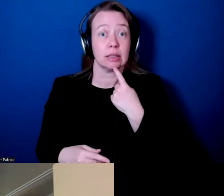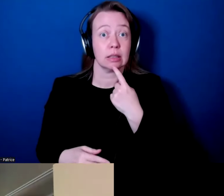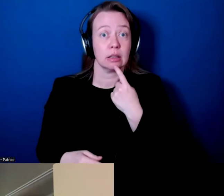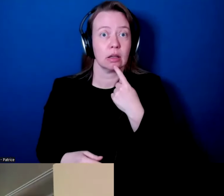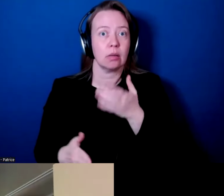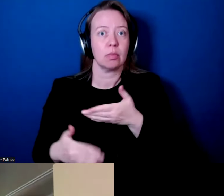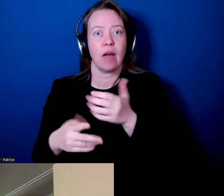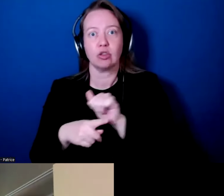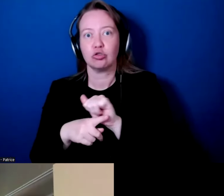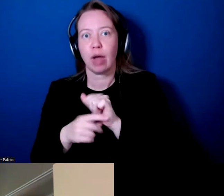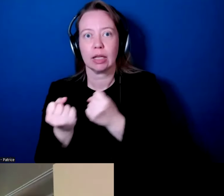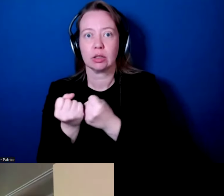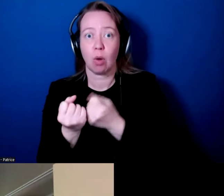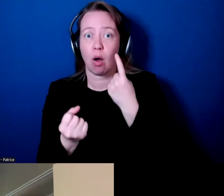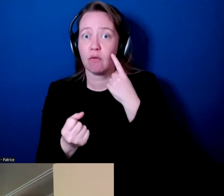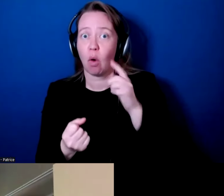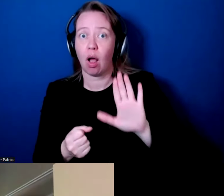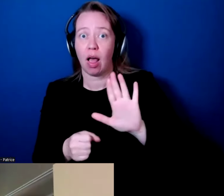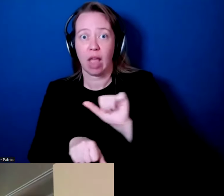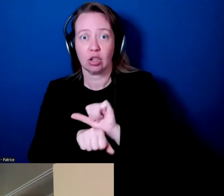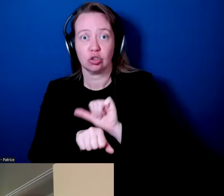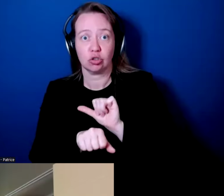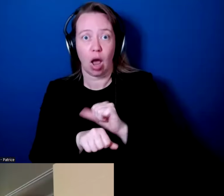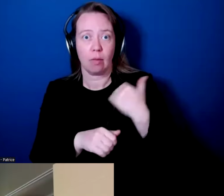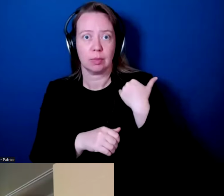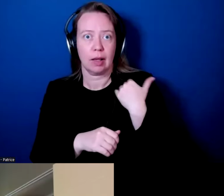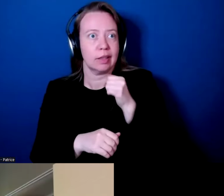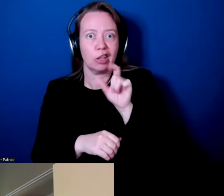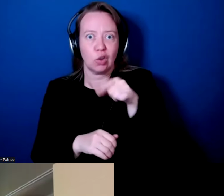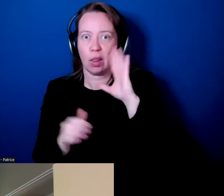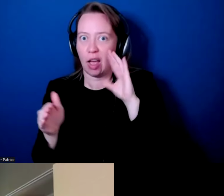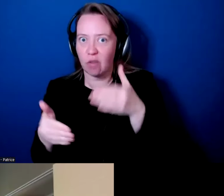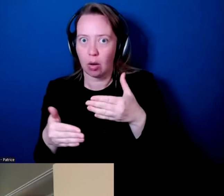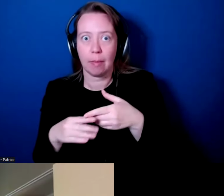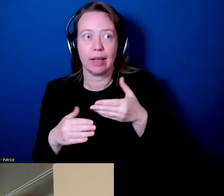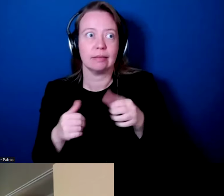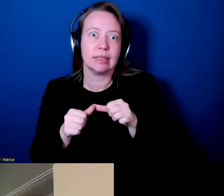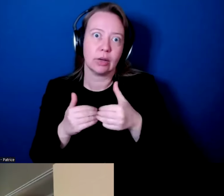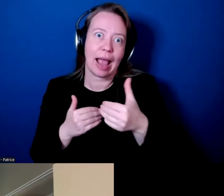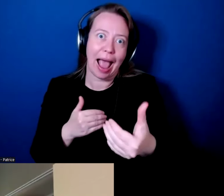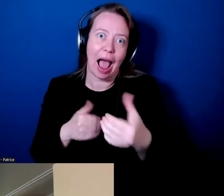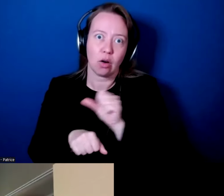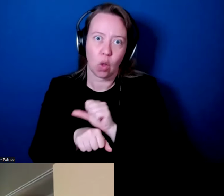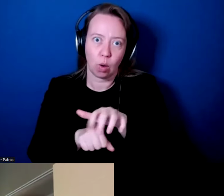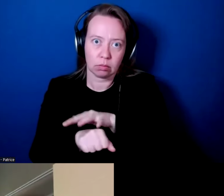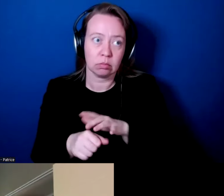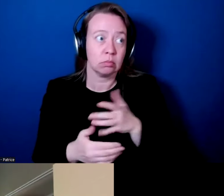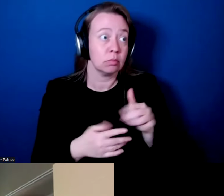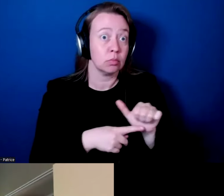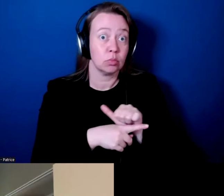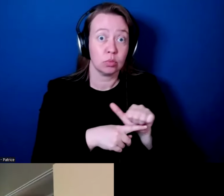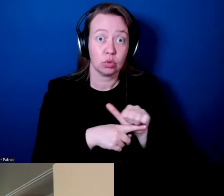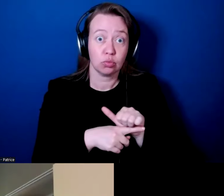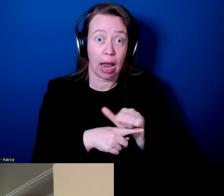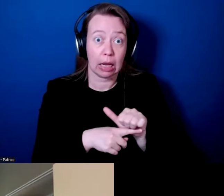and support to workers beyond their job responsibilities earlier. This could include training courses that teach workers